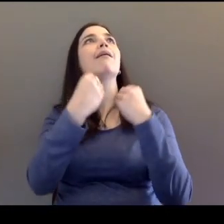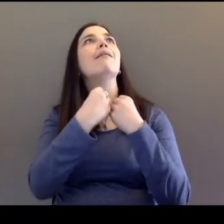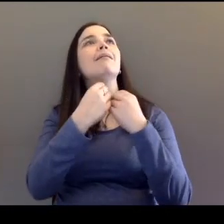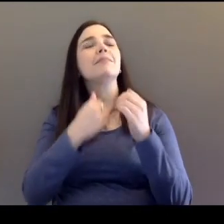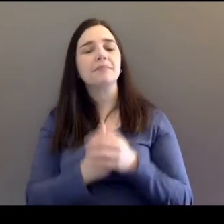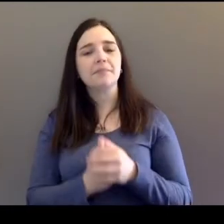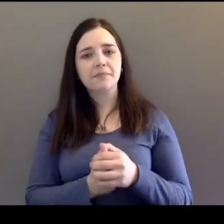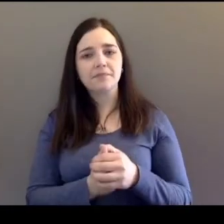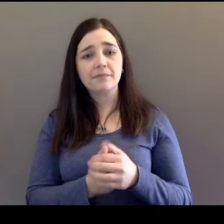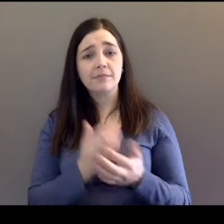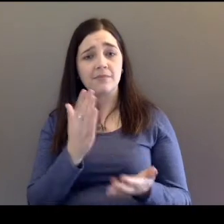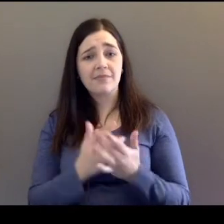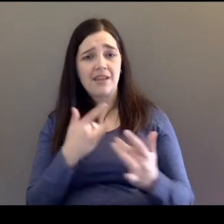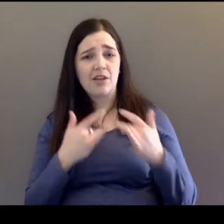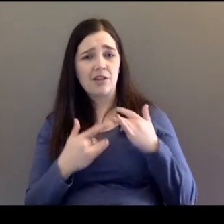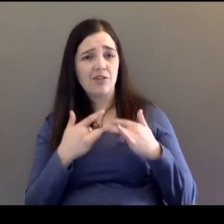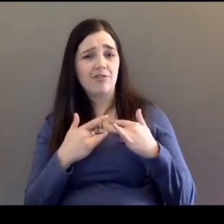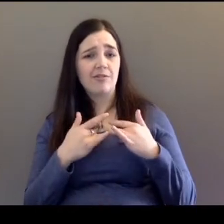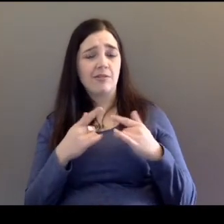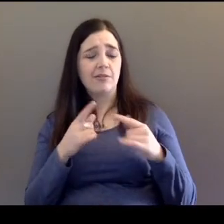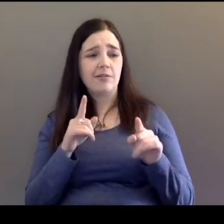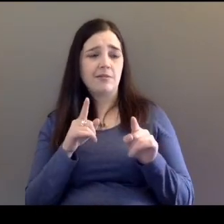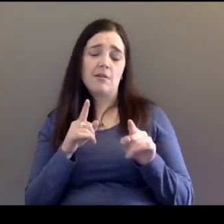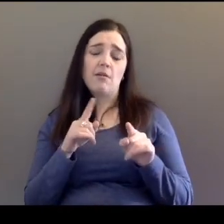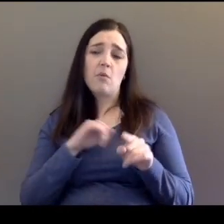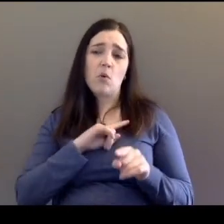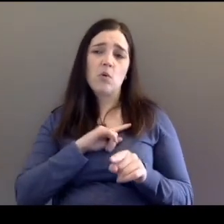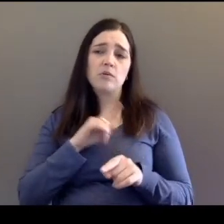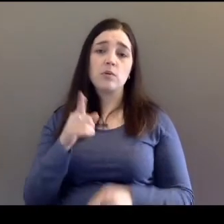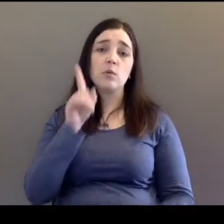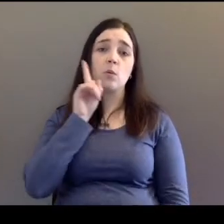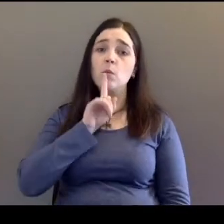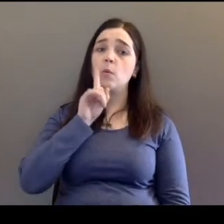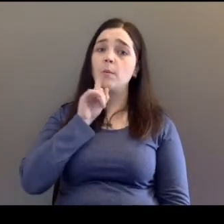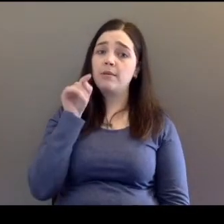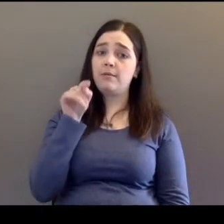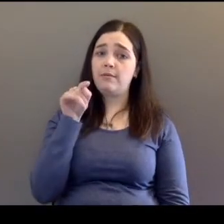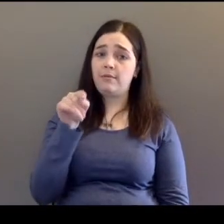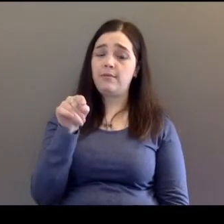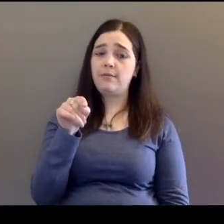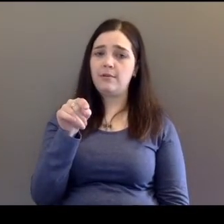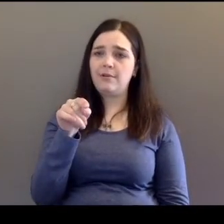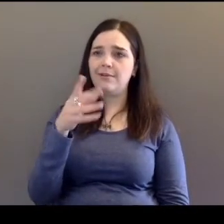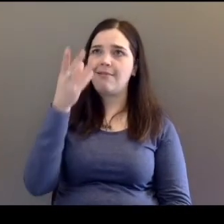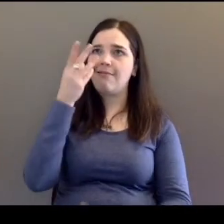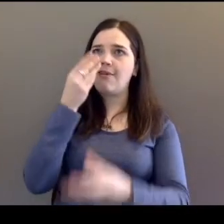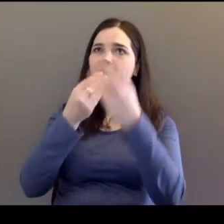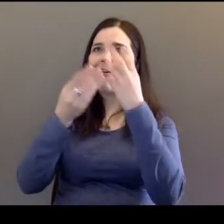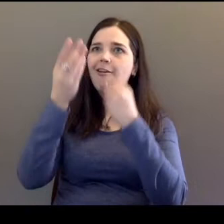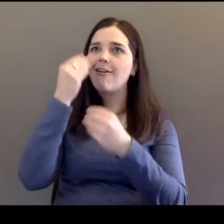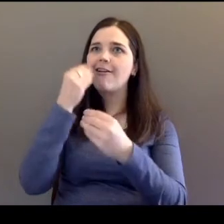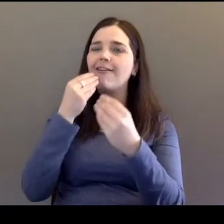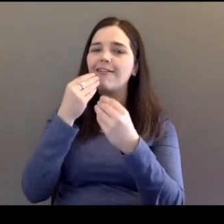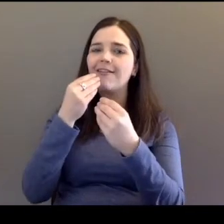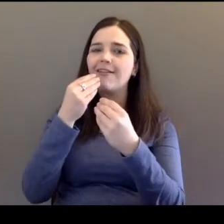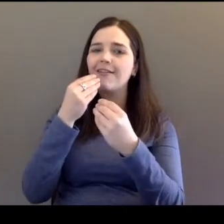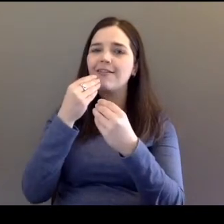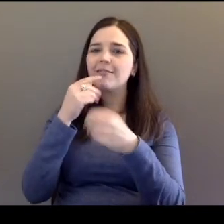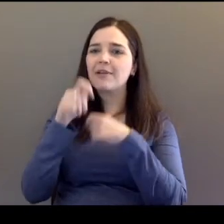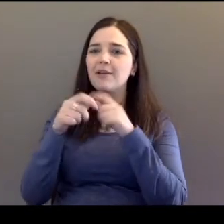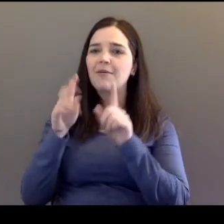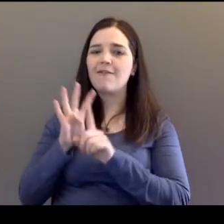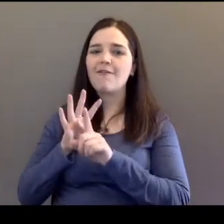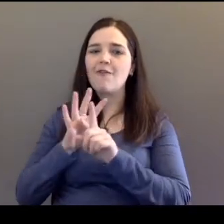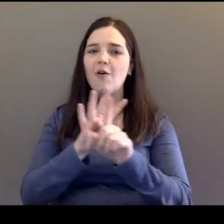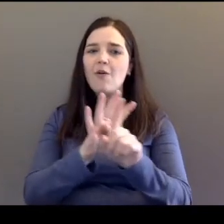It's interesting that what Jesus is doing is quite remarkable here, because here is a woman who is learning. She is being a follower of the